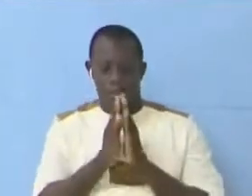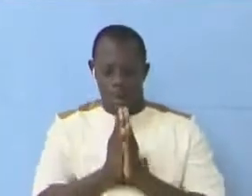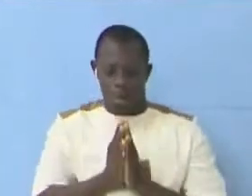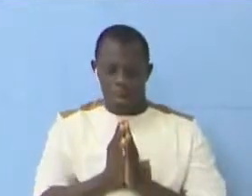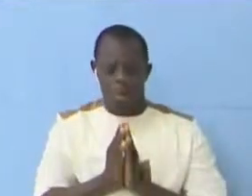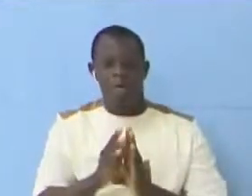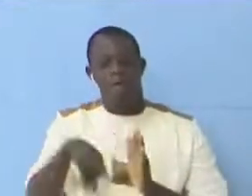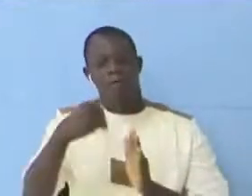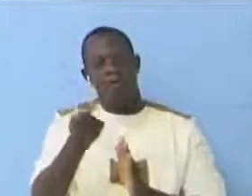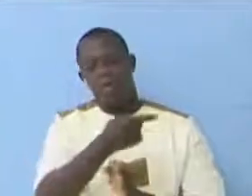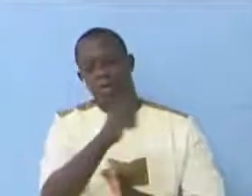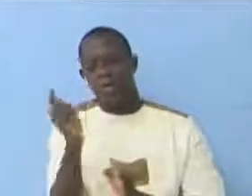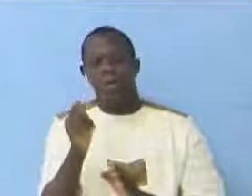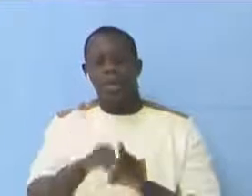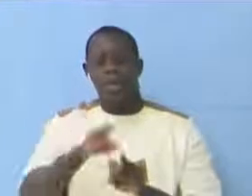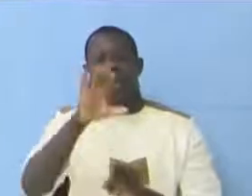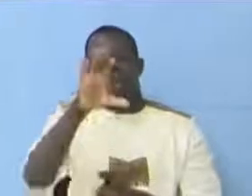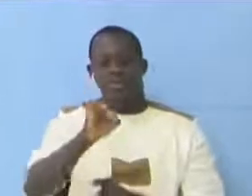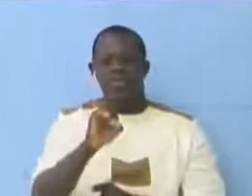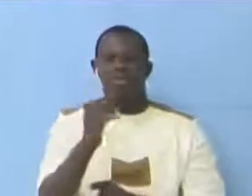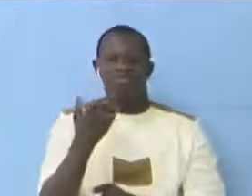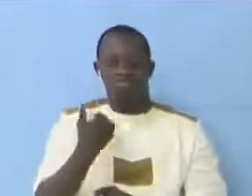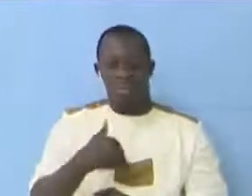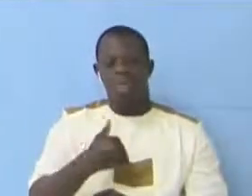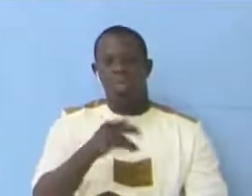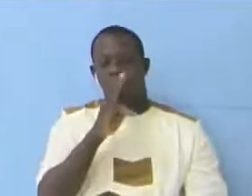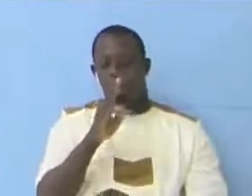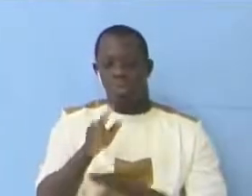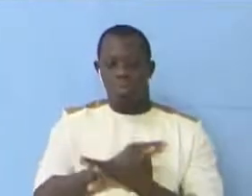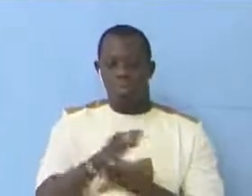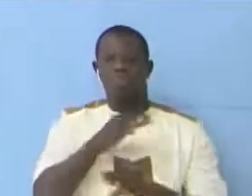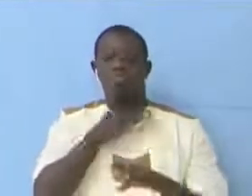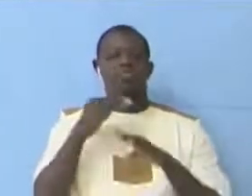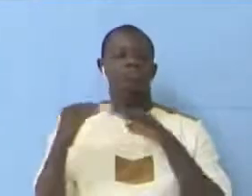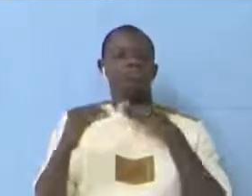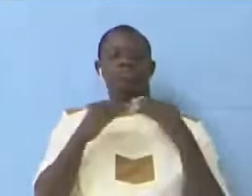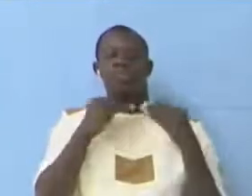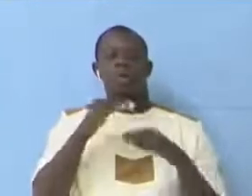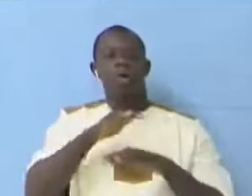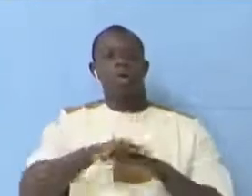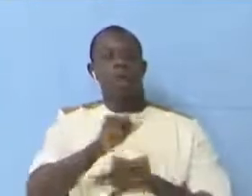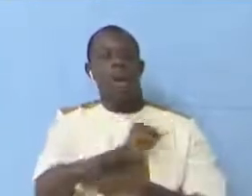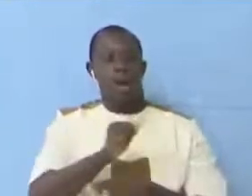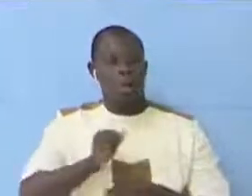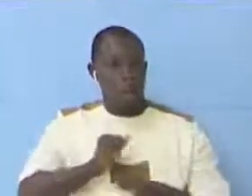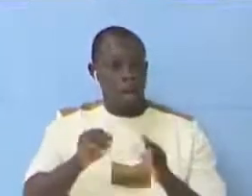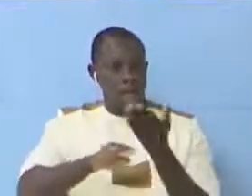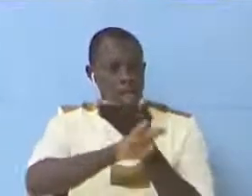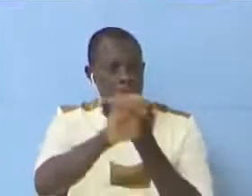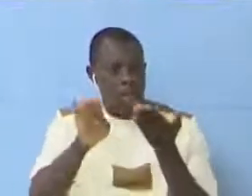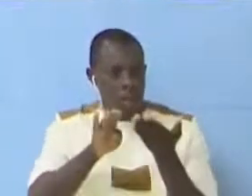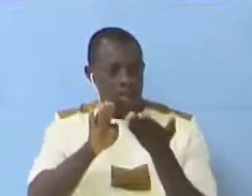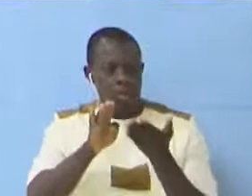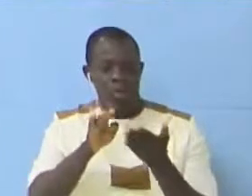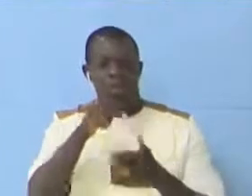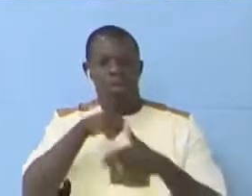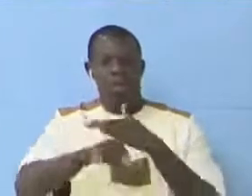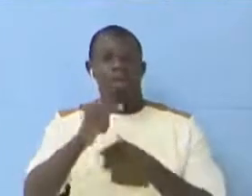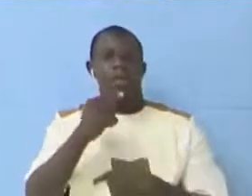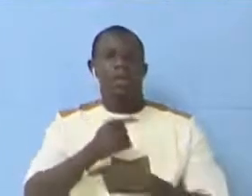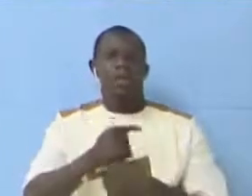for these 50 people who were slaughtered on our soil here.